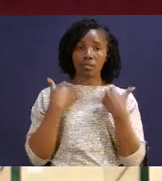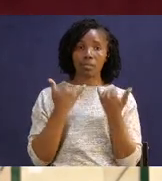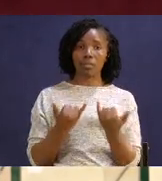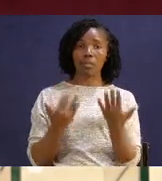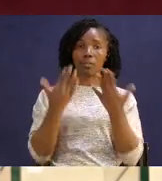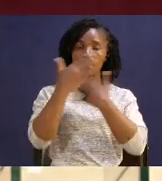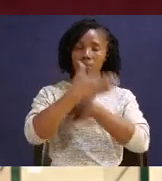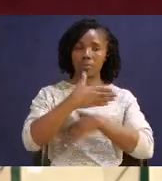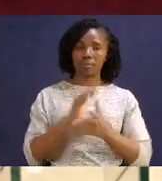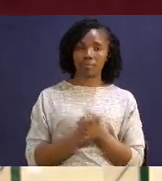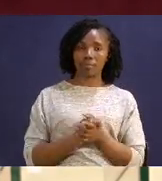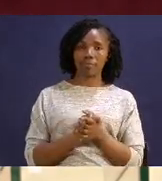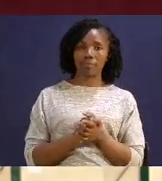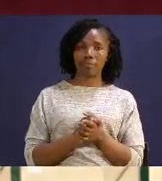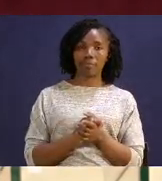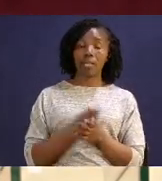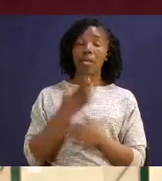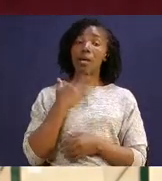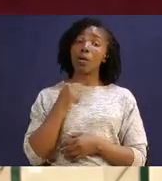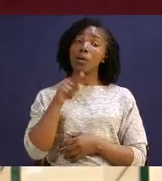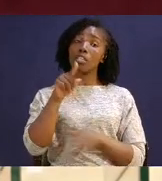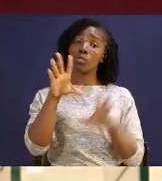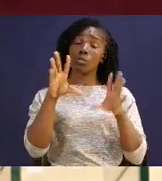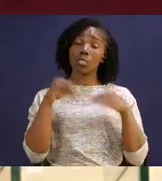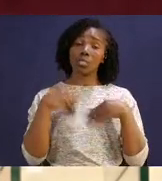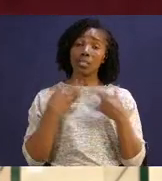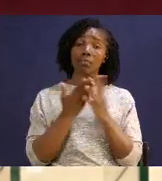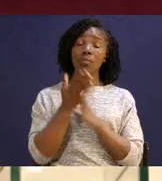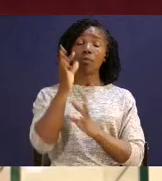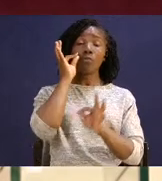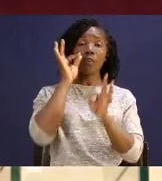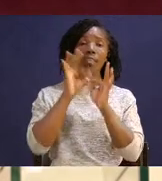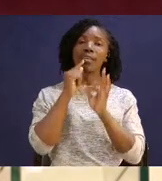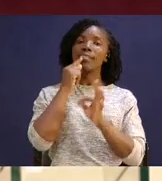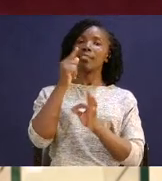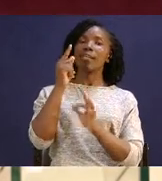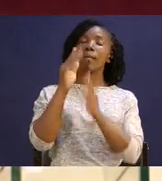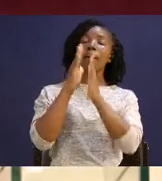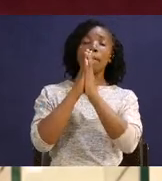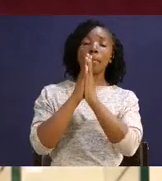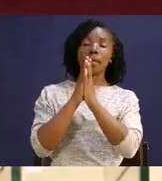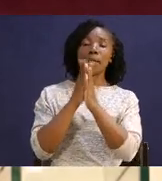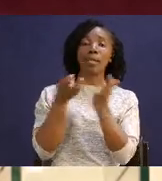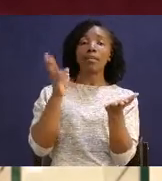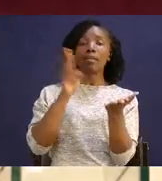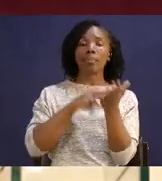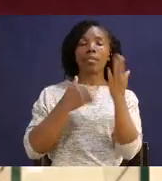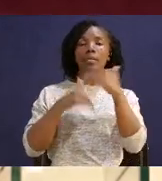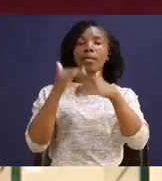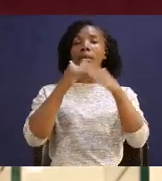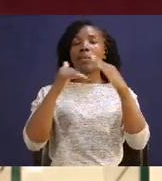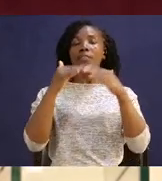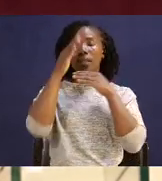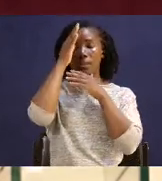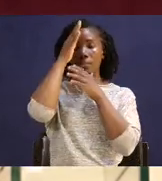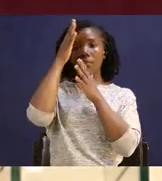tonight. I want you to just receive by faith. Just say, pray this prayer. Heavenly